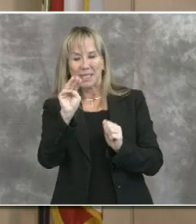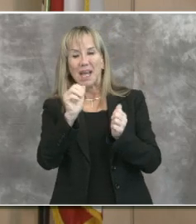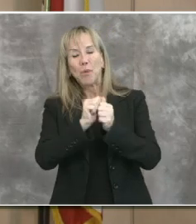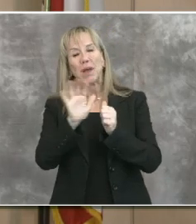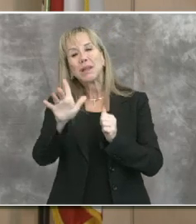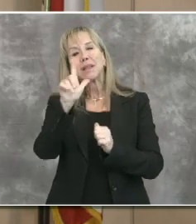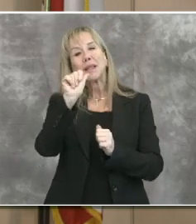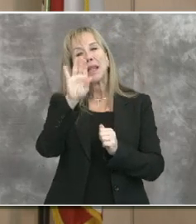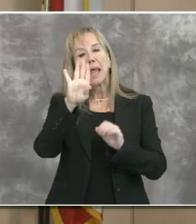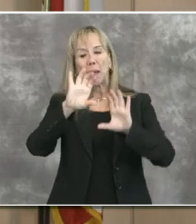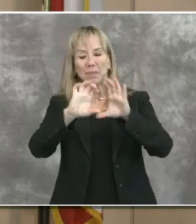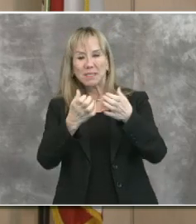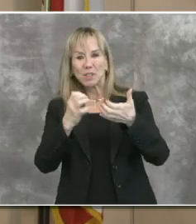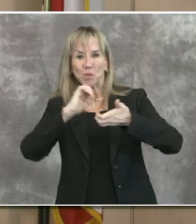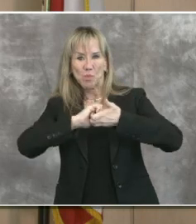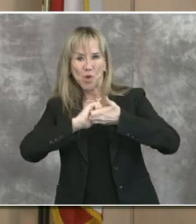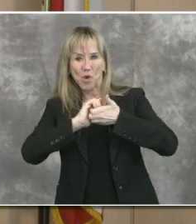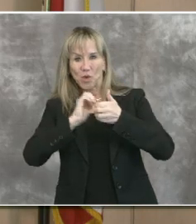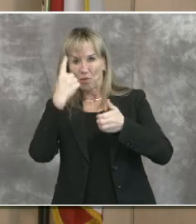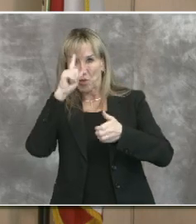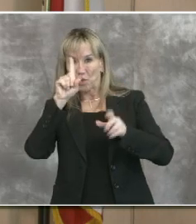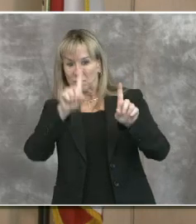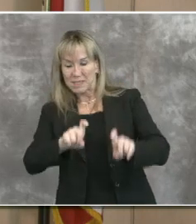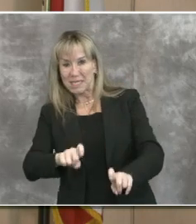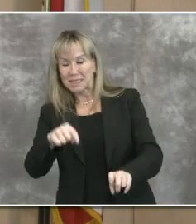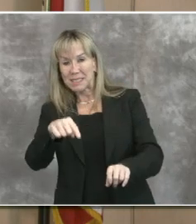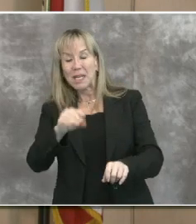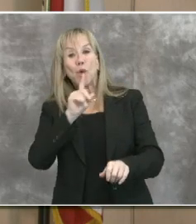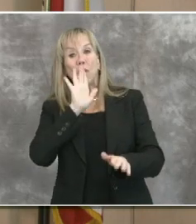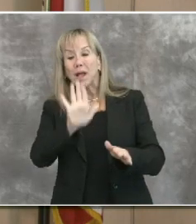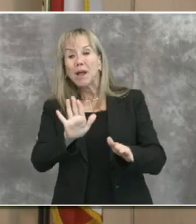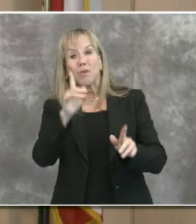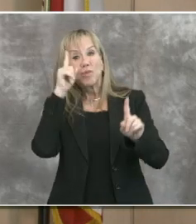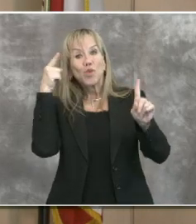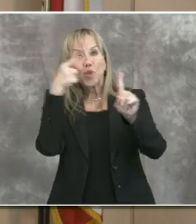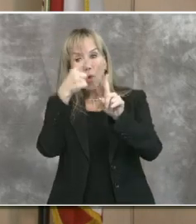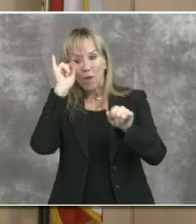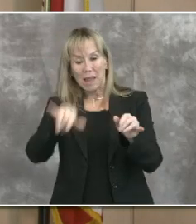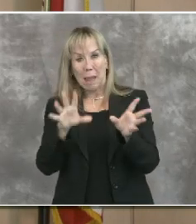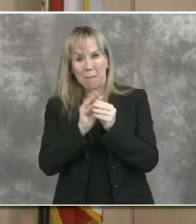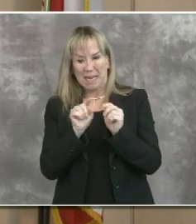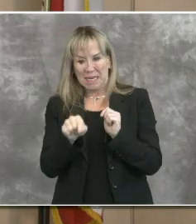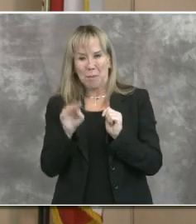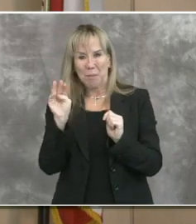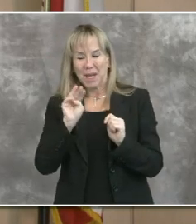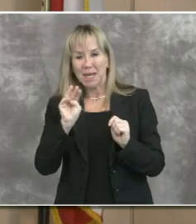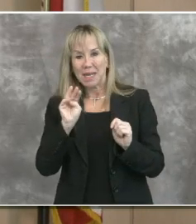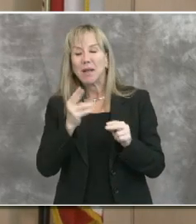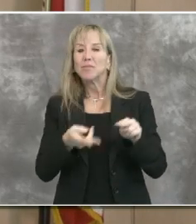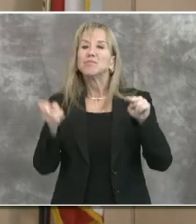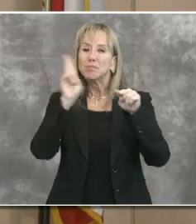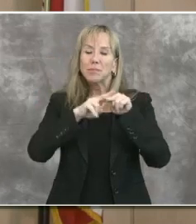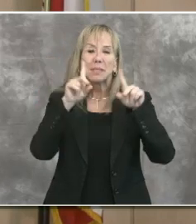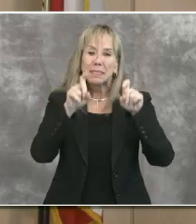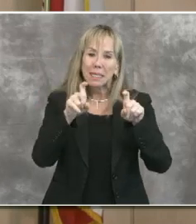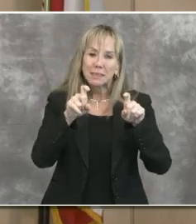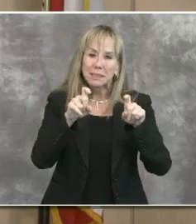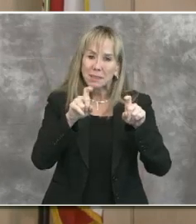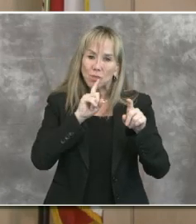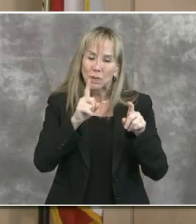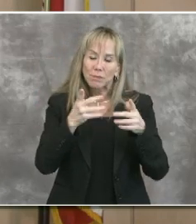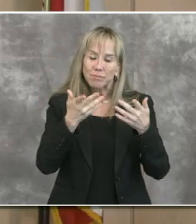laboratory sector partners. And the primary goal the primary goal is to increase testing overall.